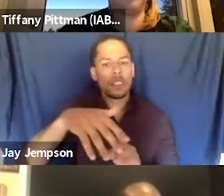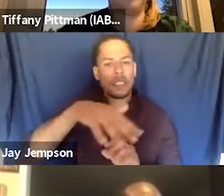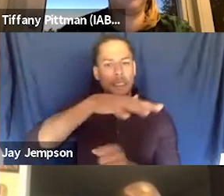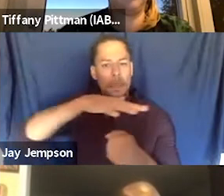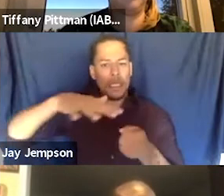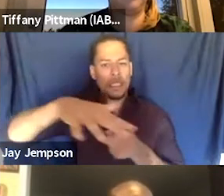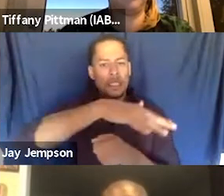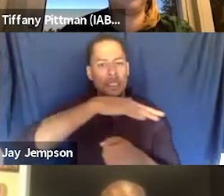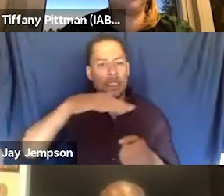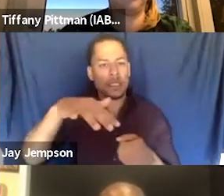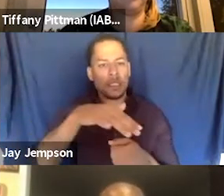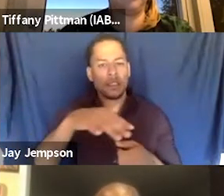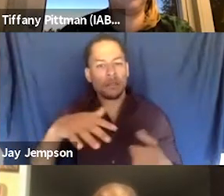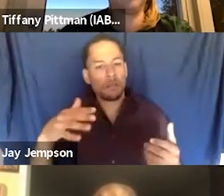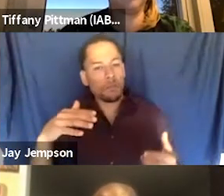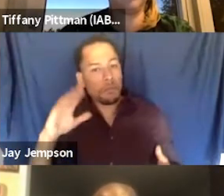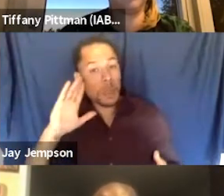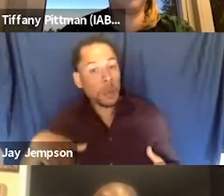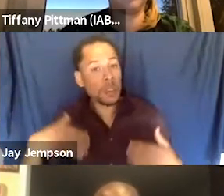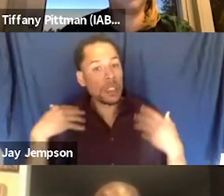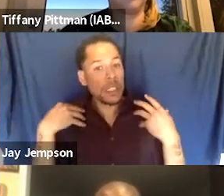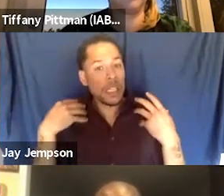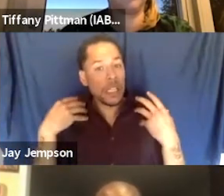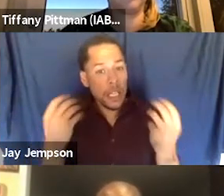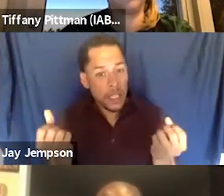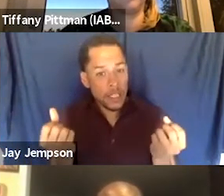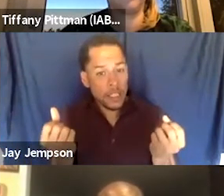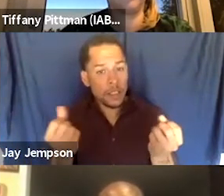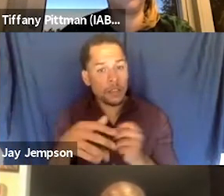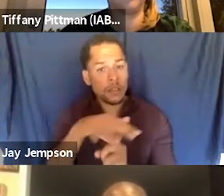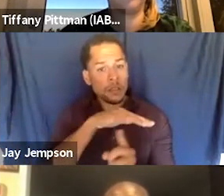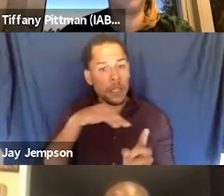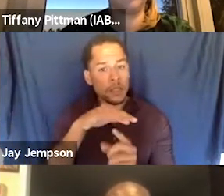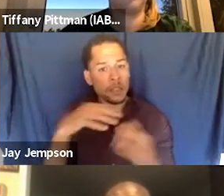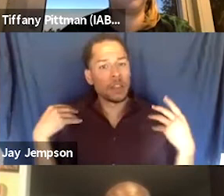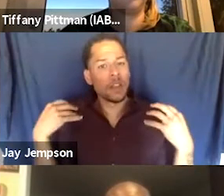healing space. It was already, you know, named that, but this really is